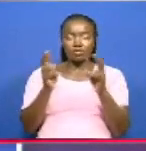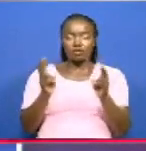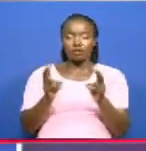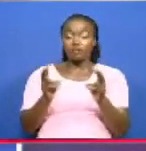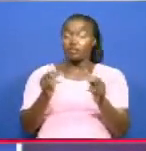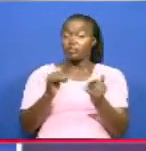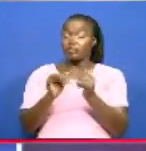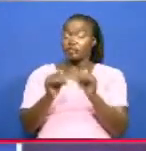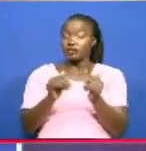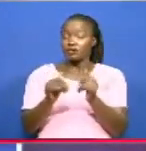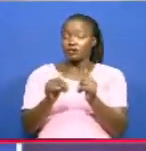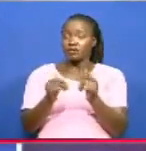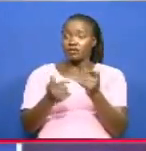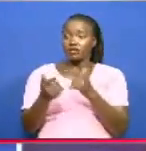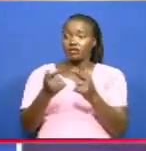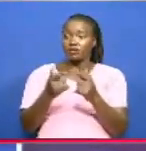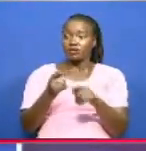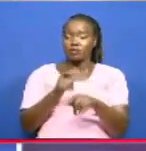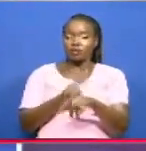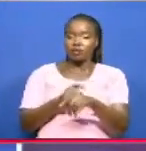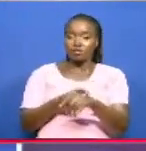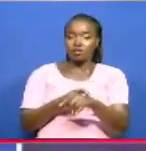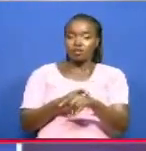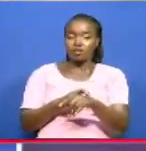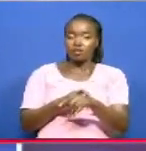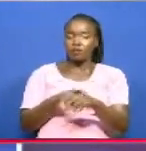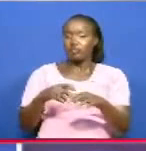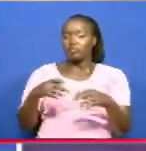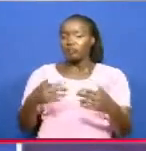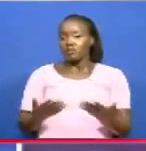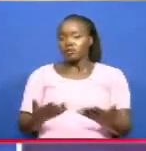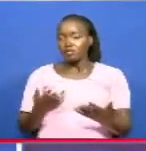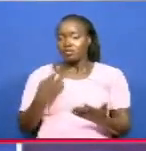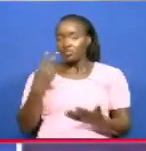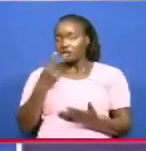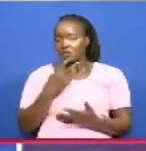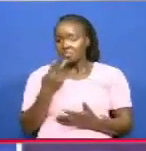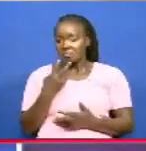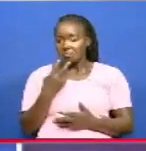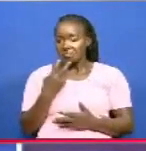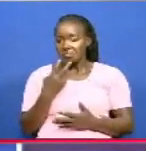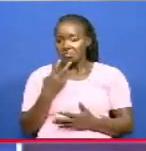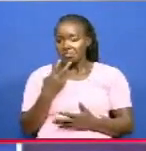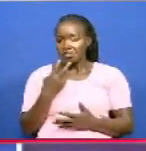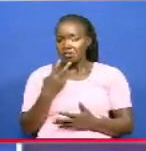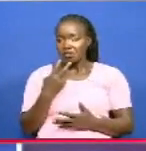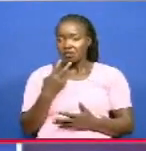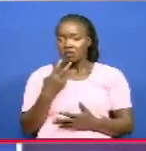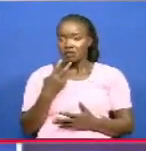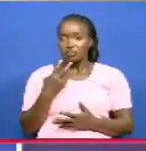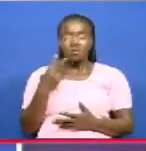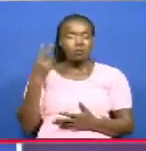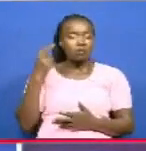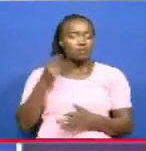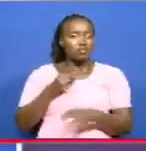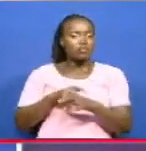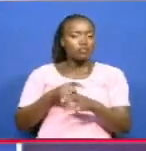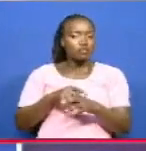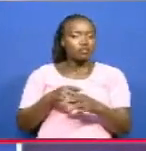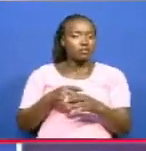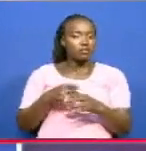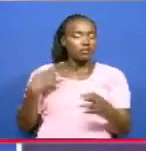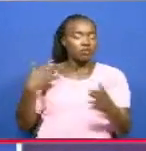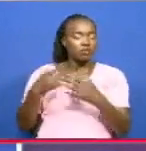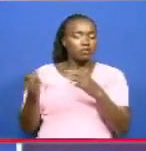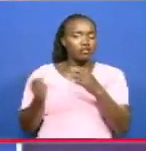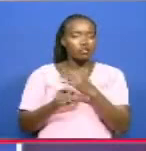have the players come in and our first session, looking at who is where. Of course, we know they've not had a season going since March. They've